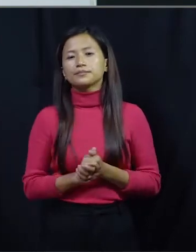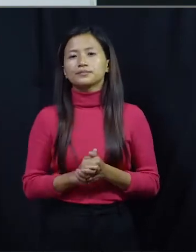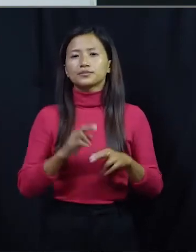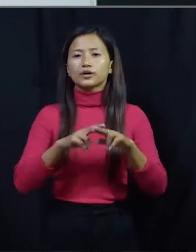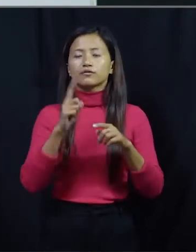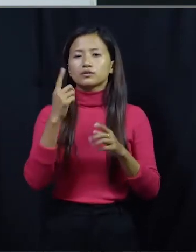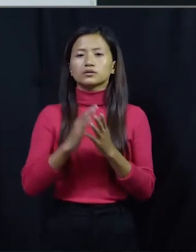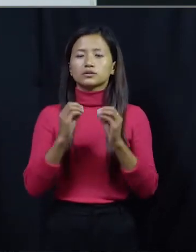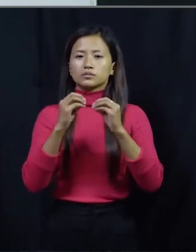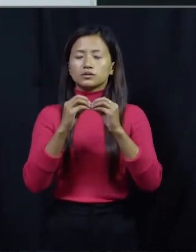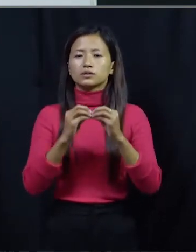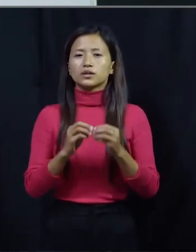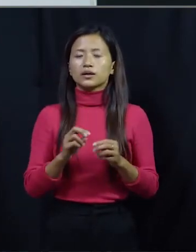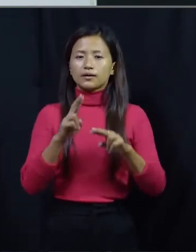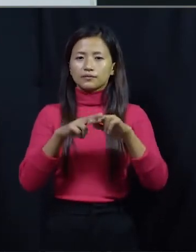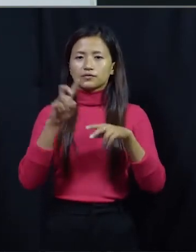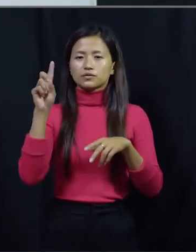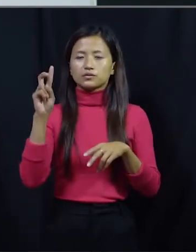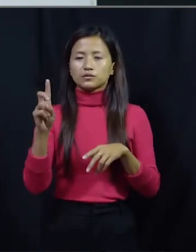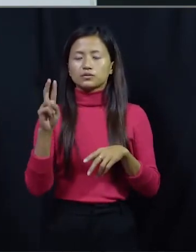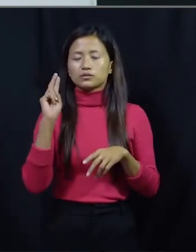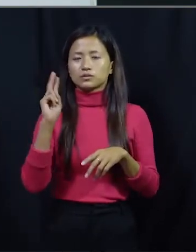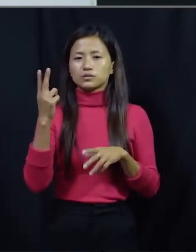is B, and then F of 2 is